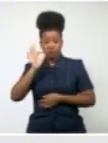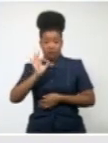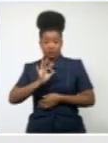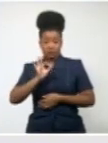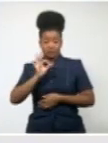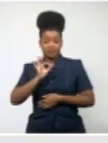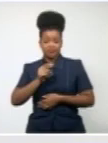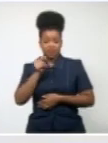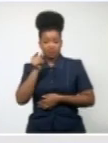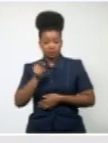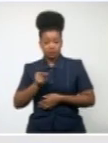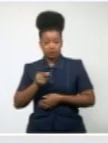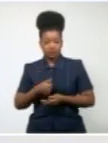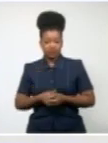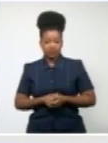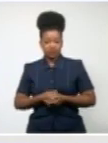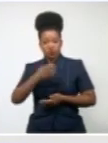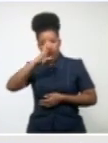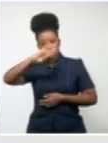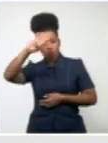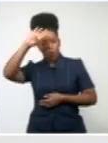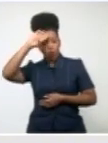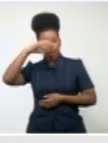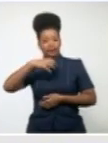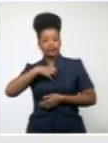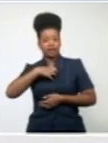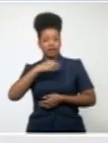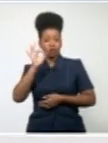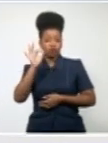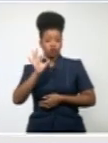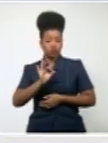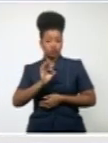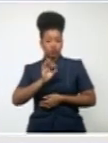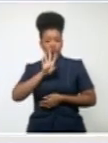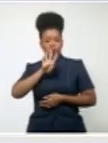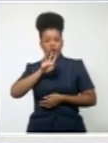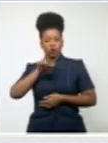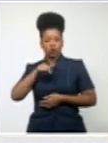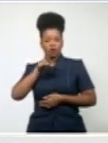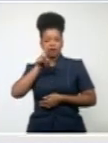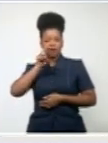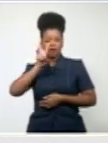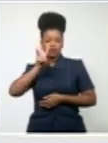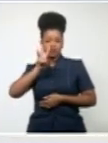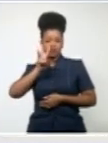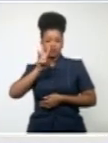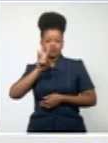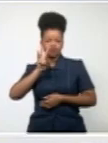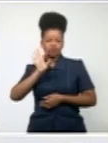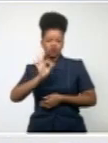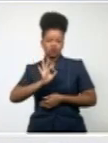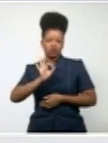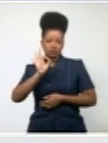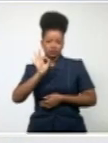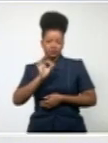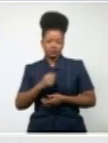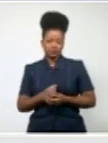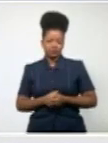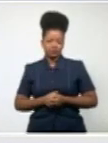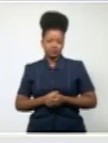In terms of the island's lethality, referring to the 82 deaths we have reported, Cuba has a fatality rate